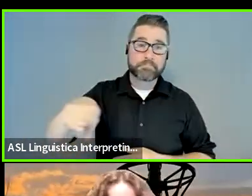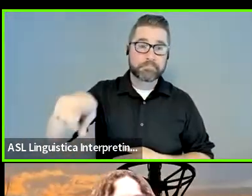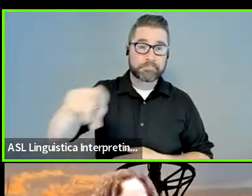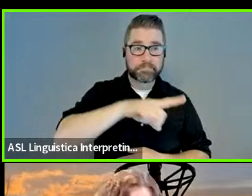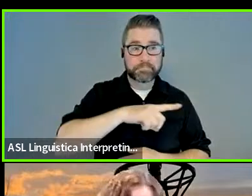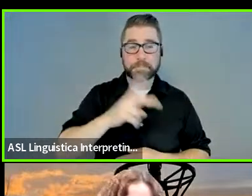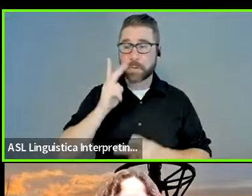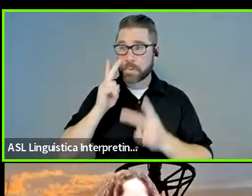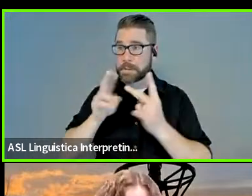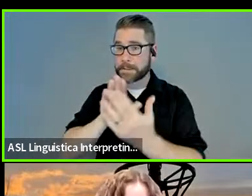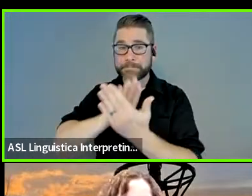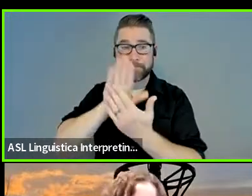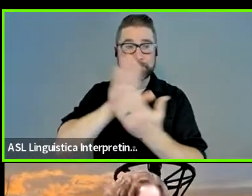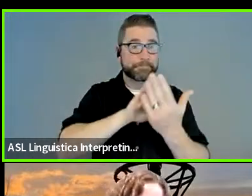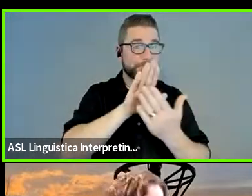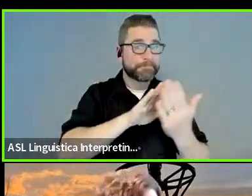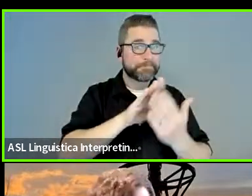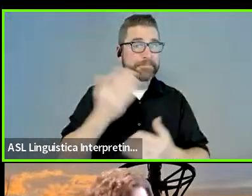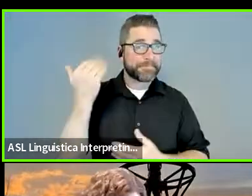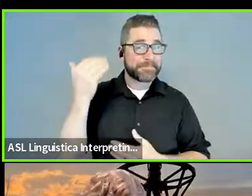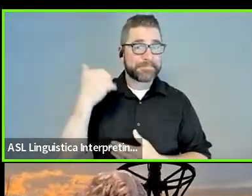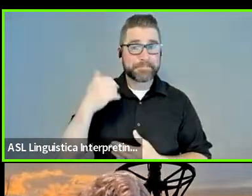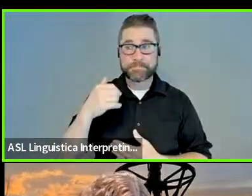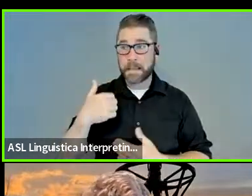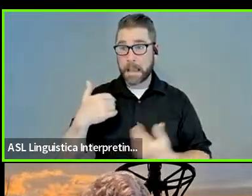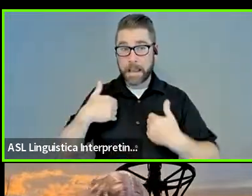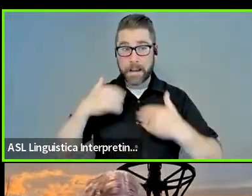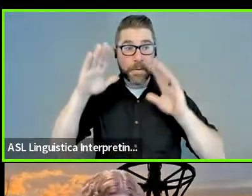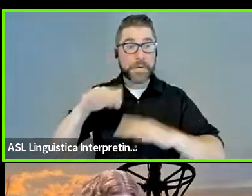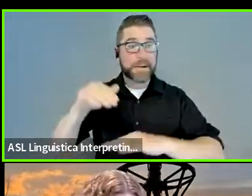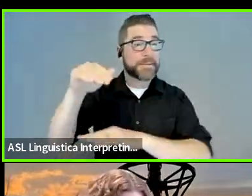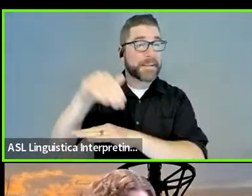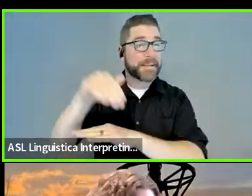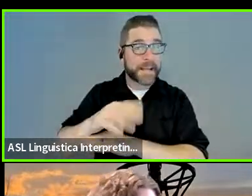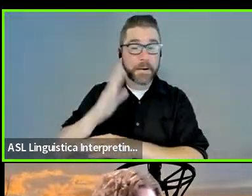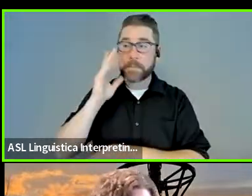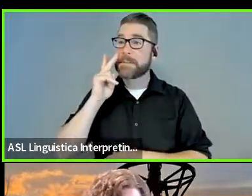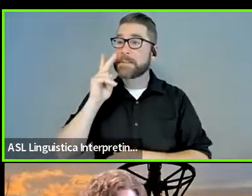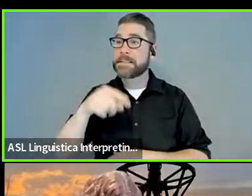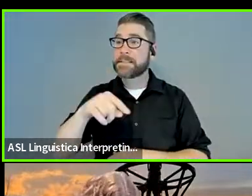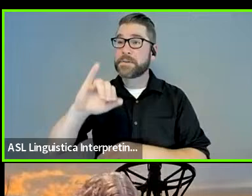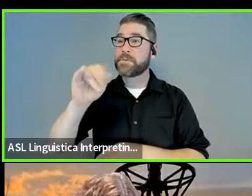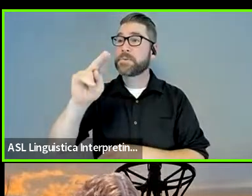person. I hope you have a wonderful evening and we will see each other June 5th.